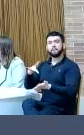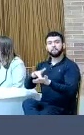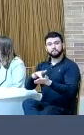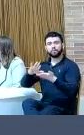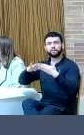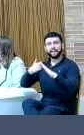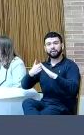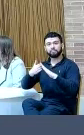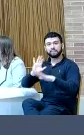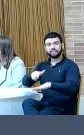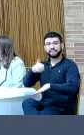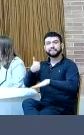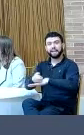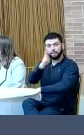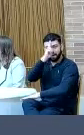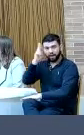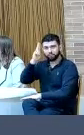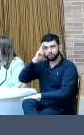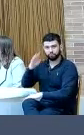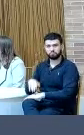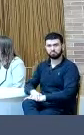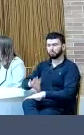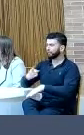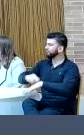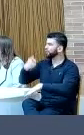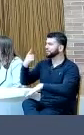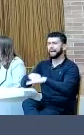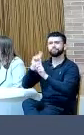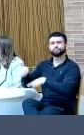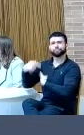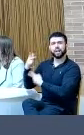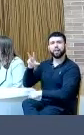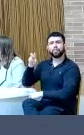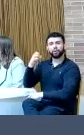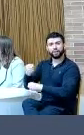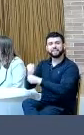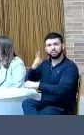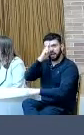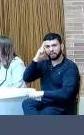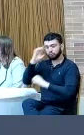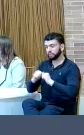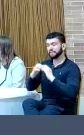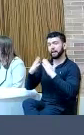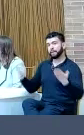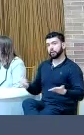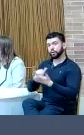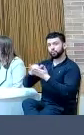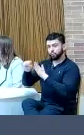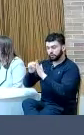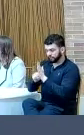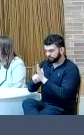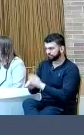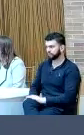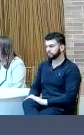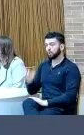York state it was the first hospital built in 30 years that hospital was built because there was an